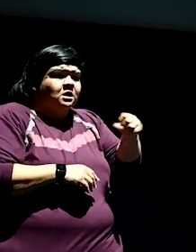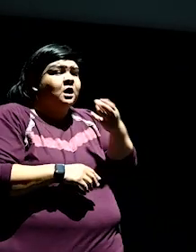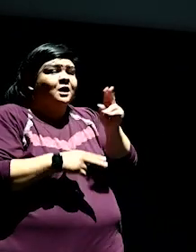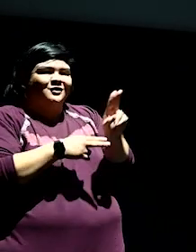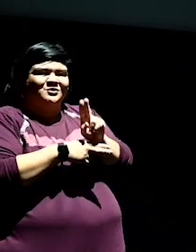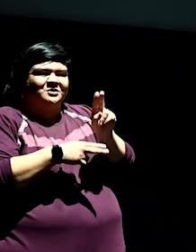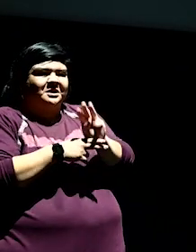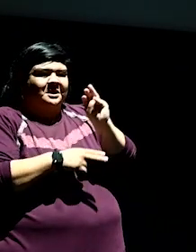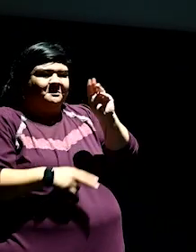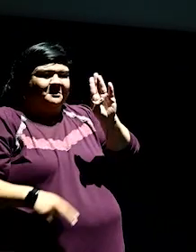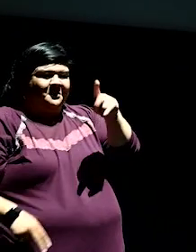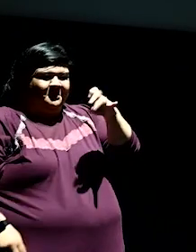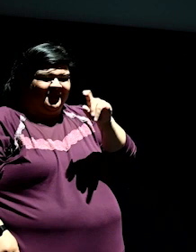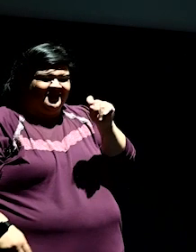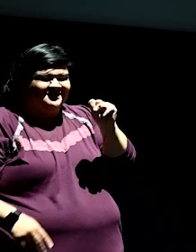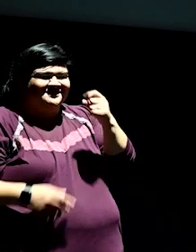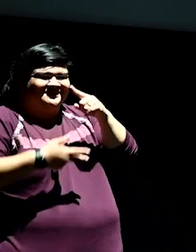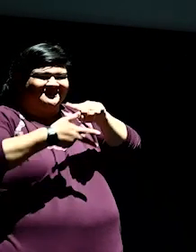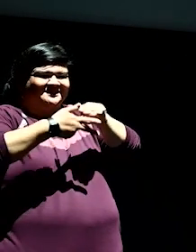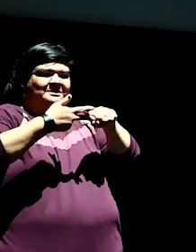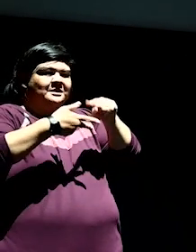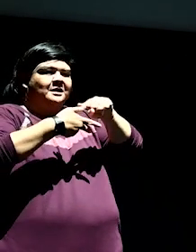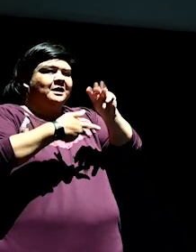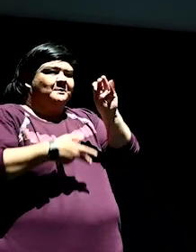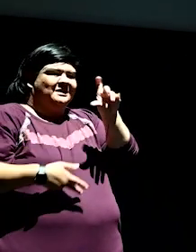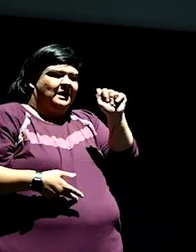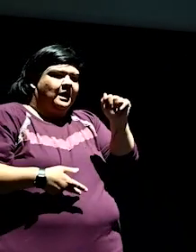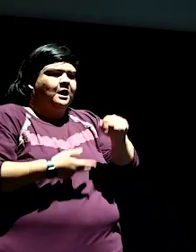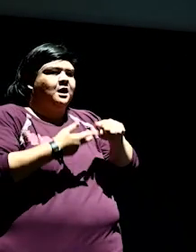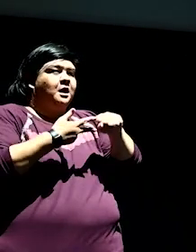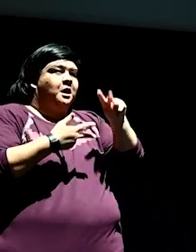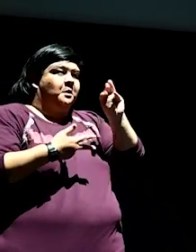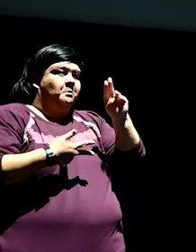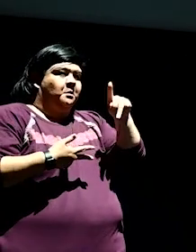Muppets, Media, Muppets, and Mission to